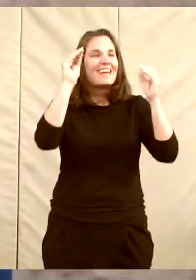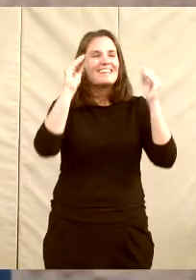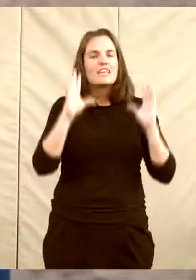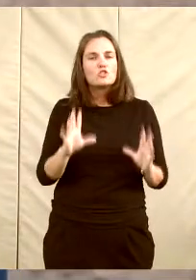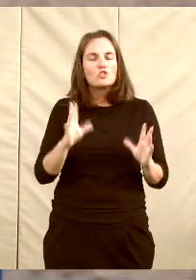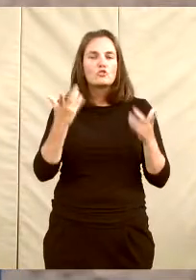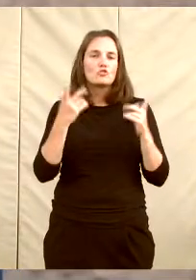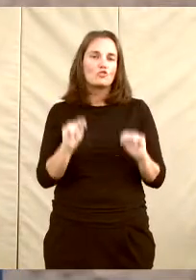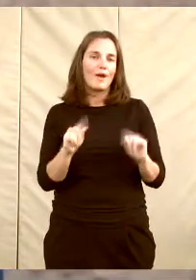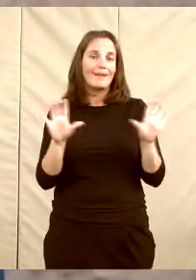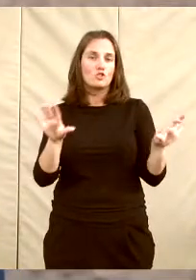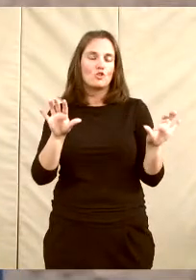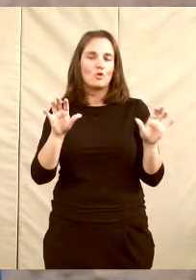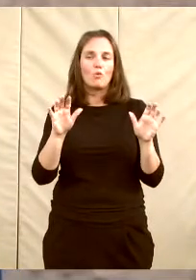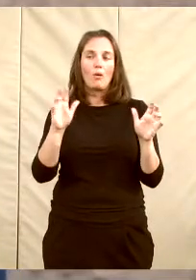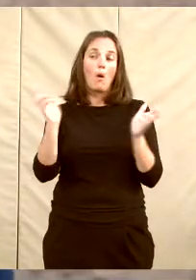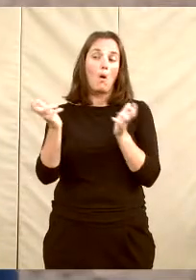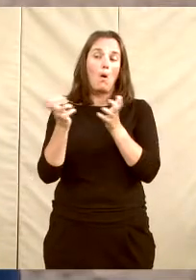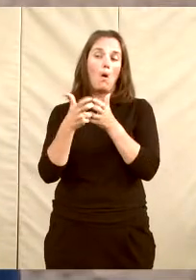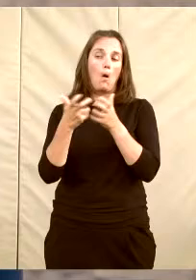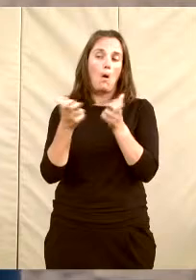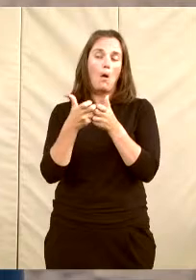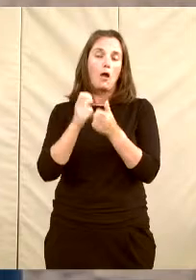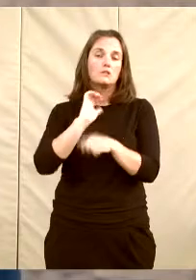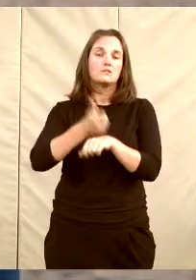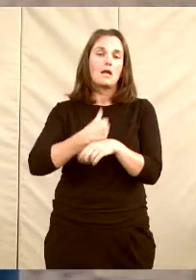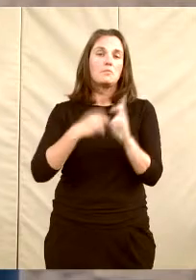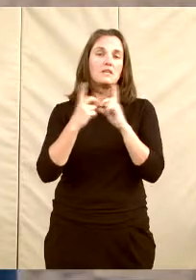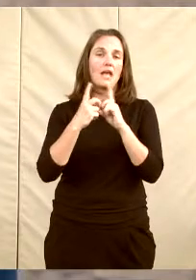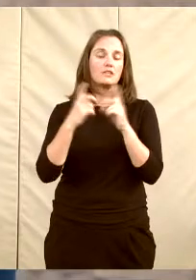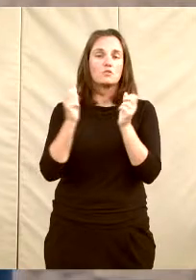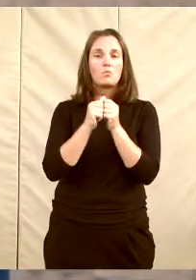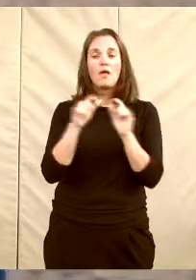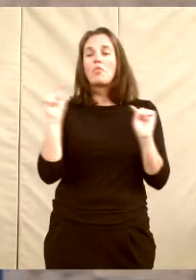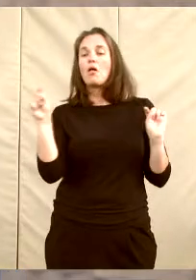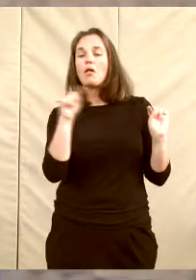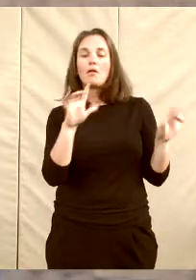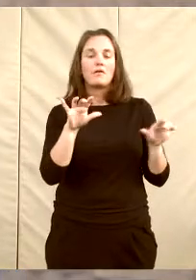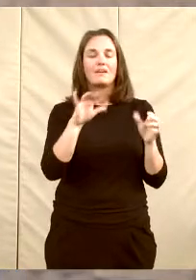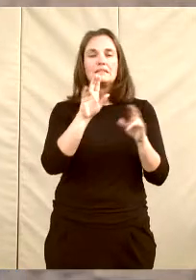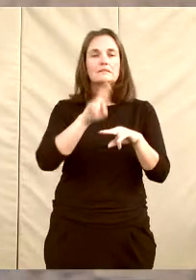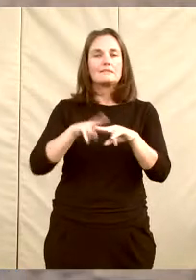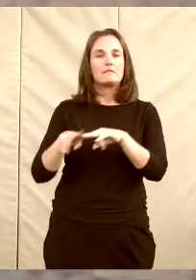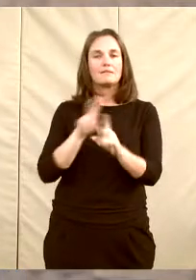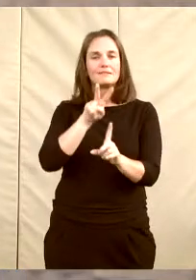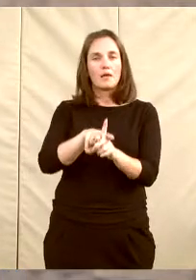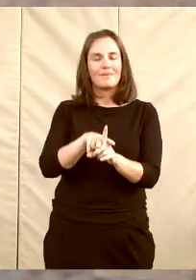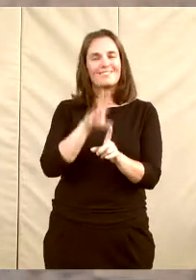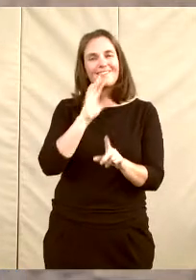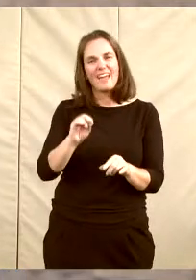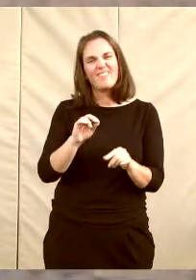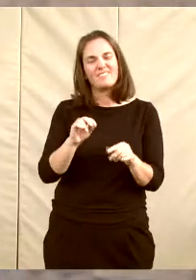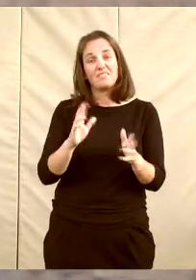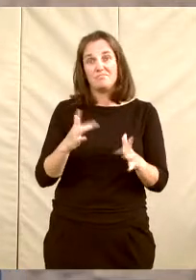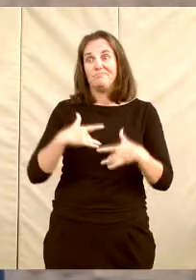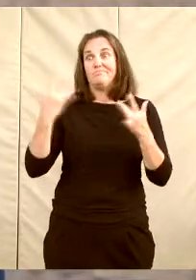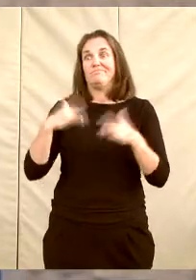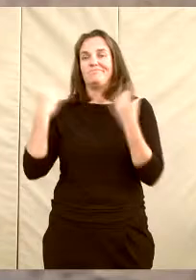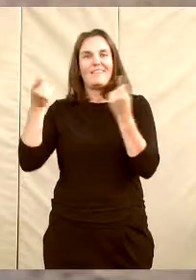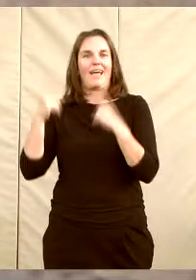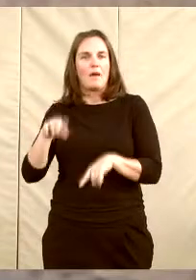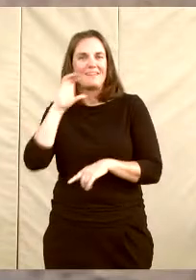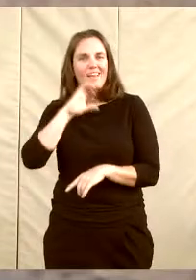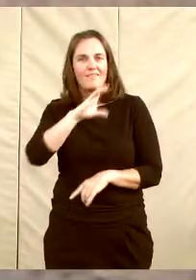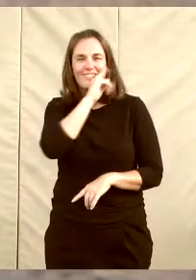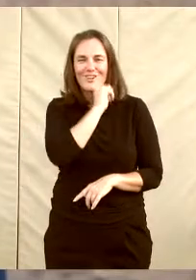seating assignments and group projects, and all the crazy events that transpired in our cafeteria.